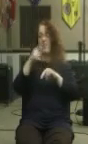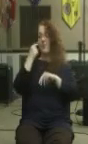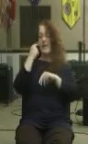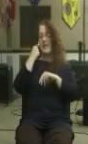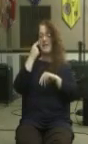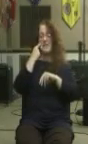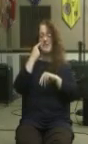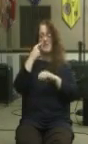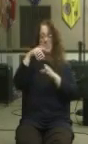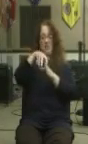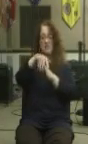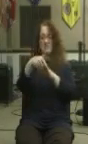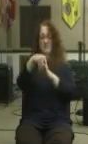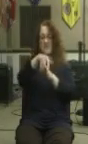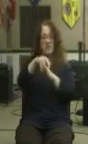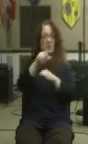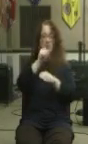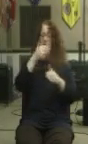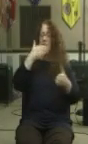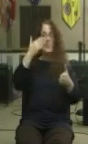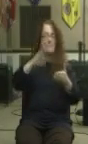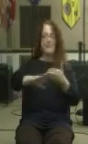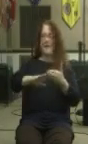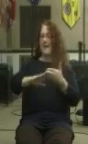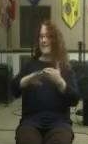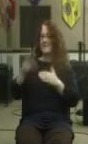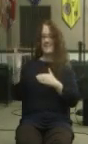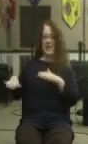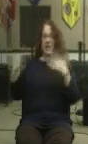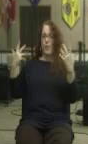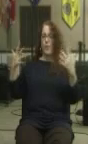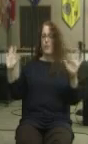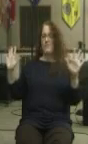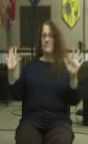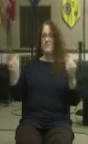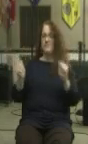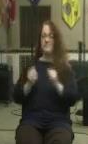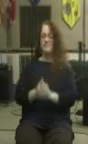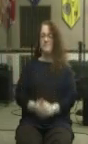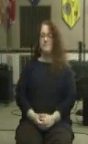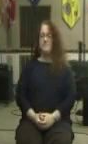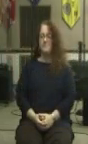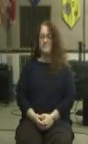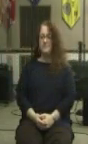You sit there thinking you are on the fence. No, you are on the bad side already.